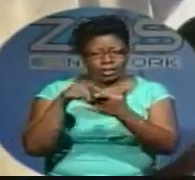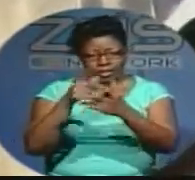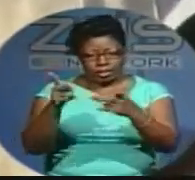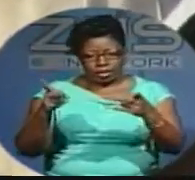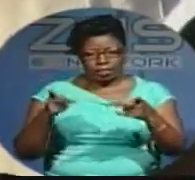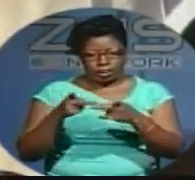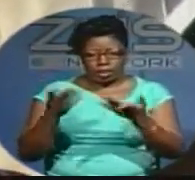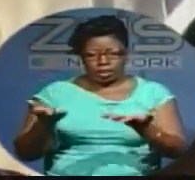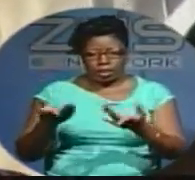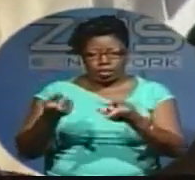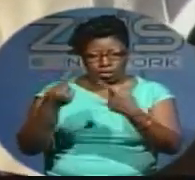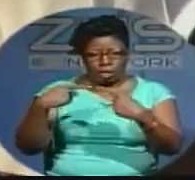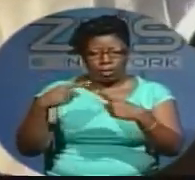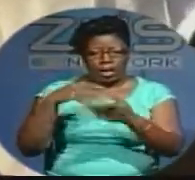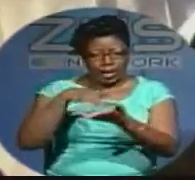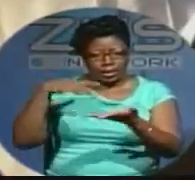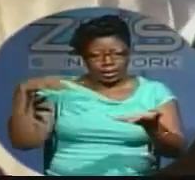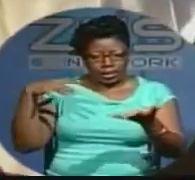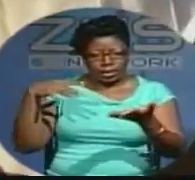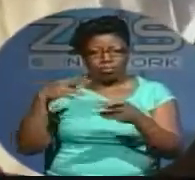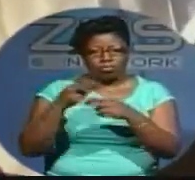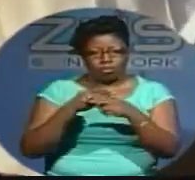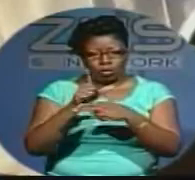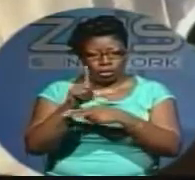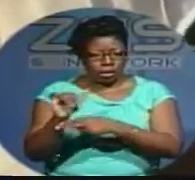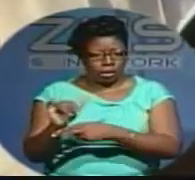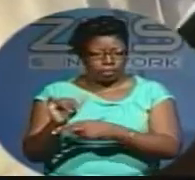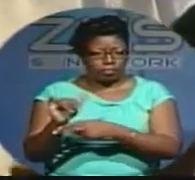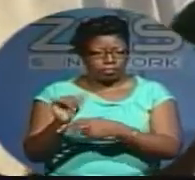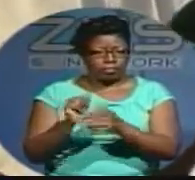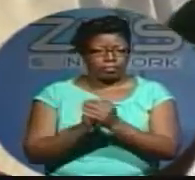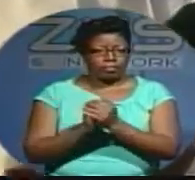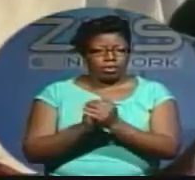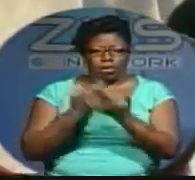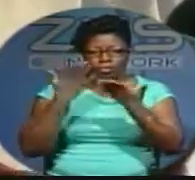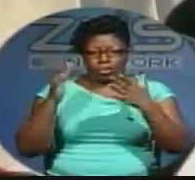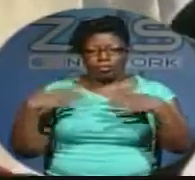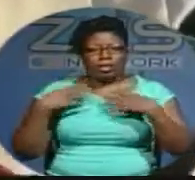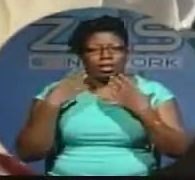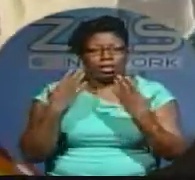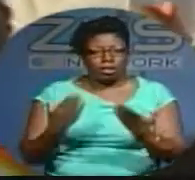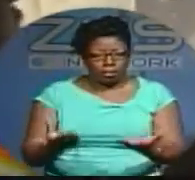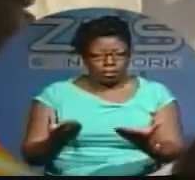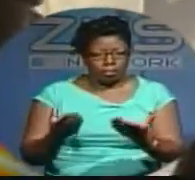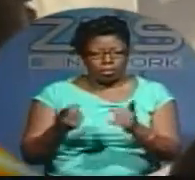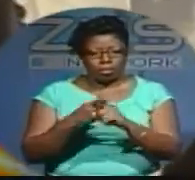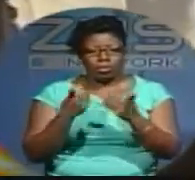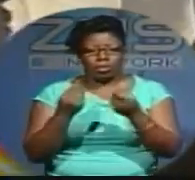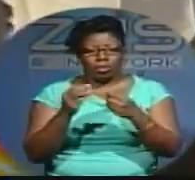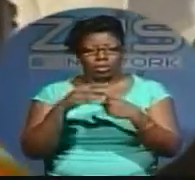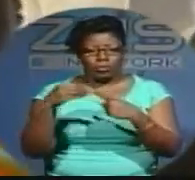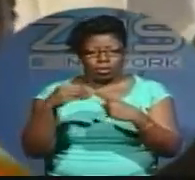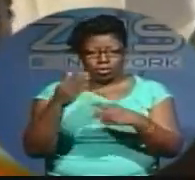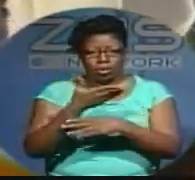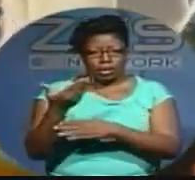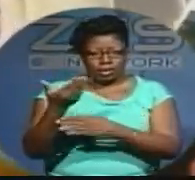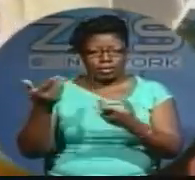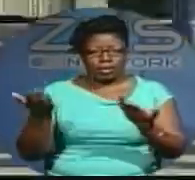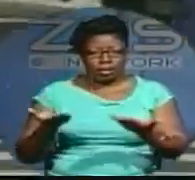study, or what they should be putting under study shortly. But we've made a commitment in our platform to do some special things down